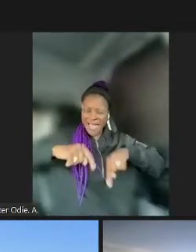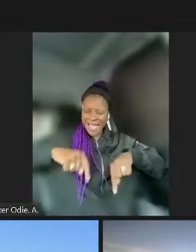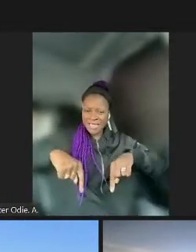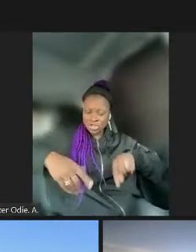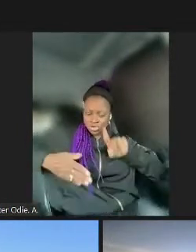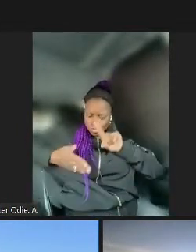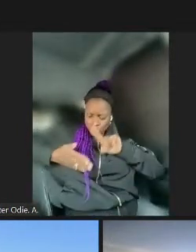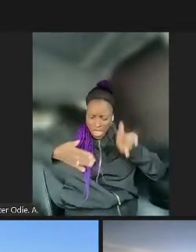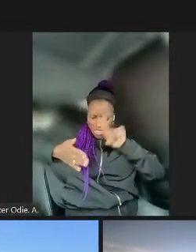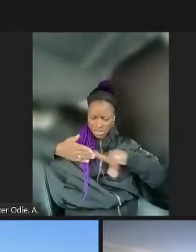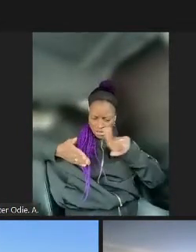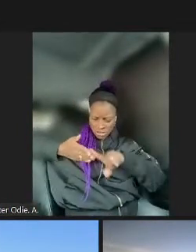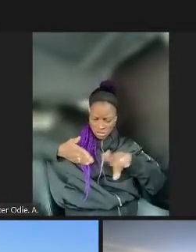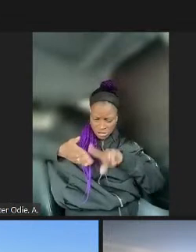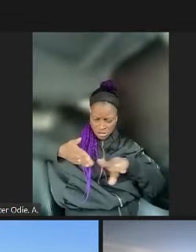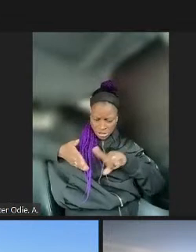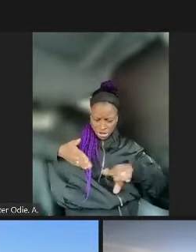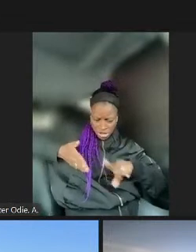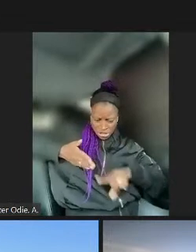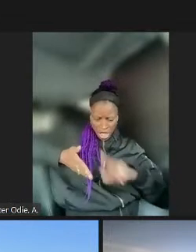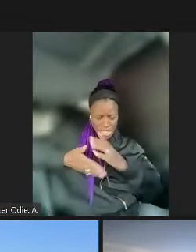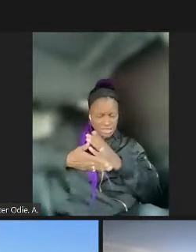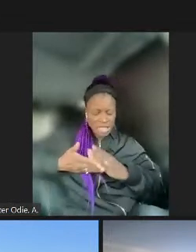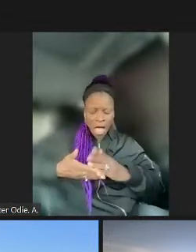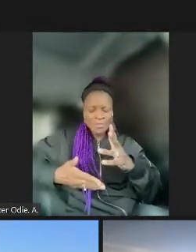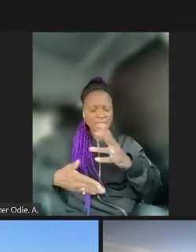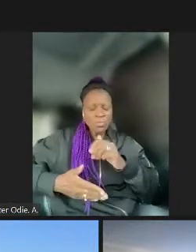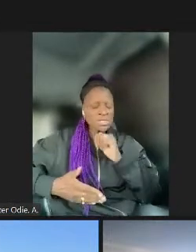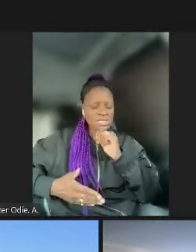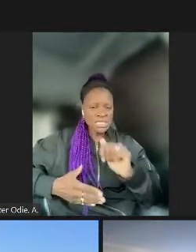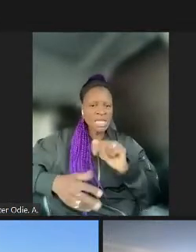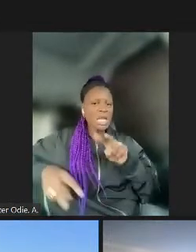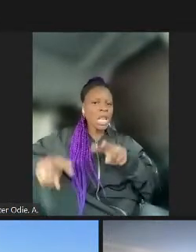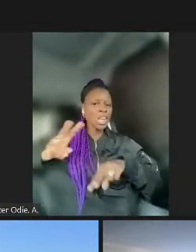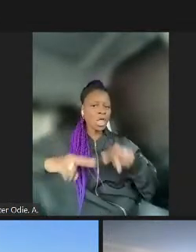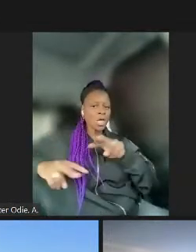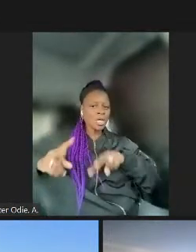that may not have been sequenced earlier.